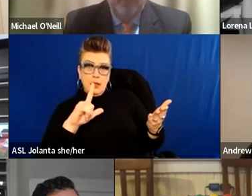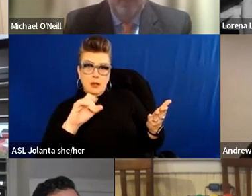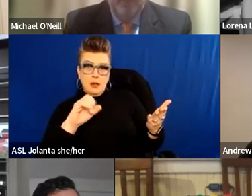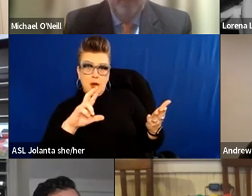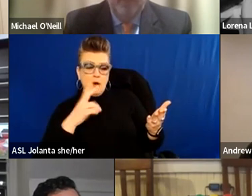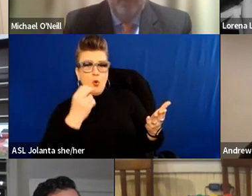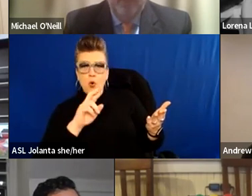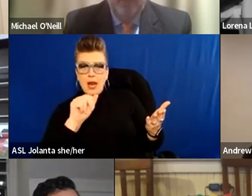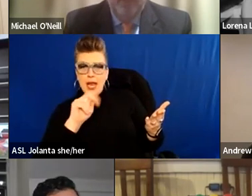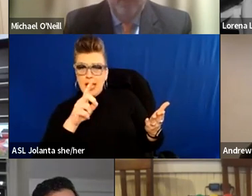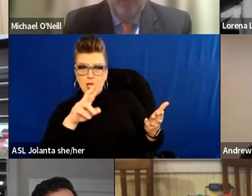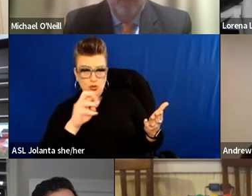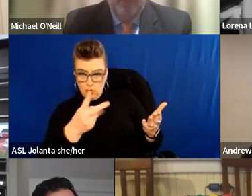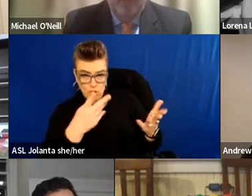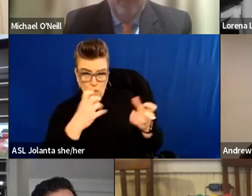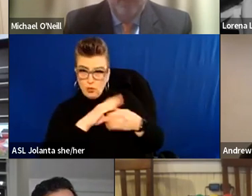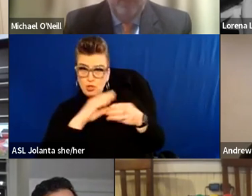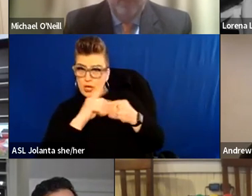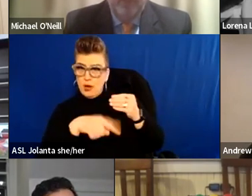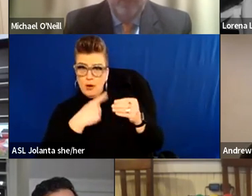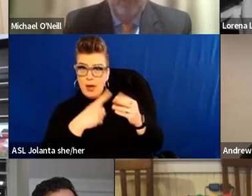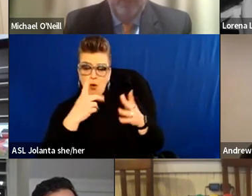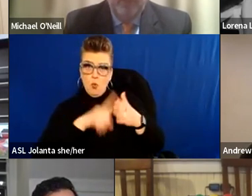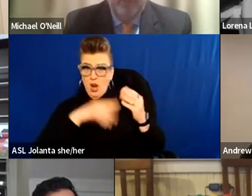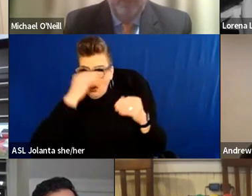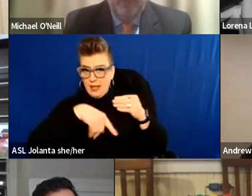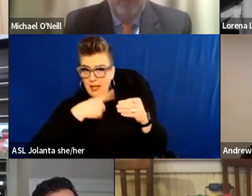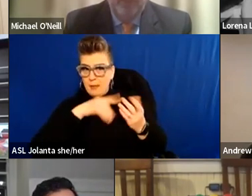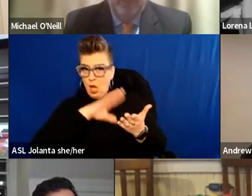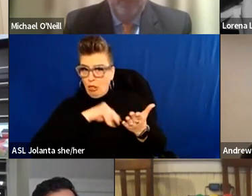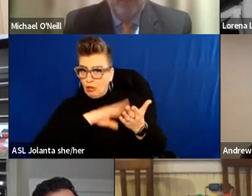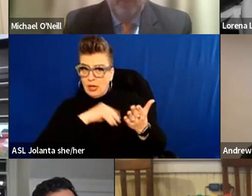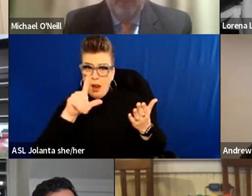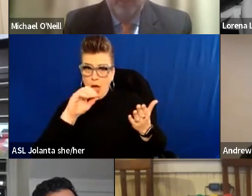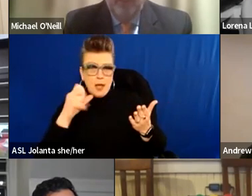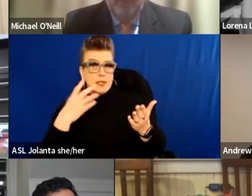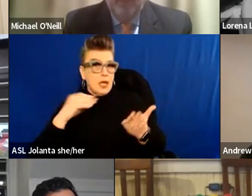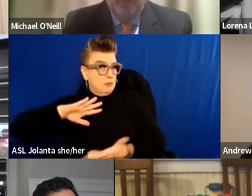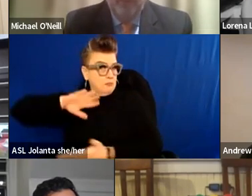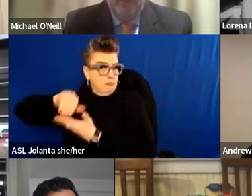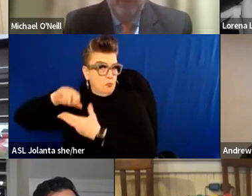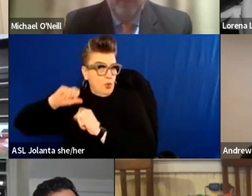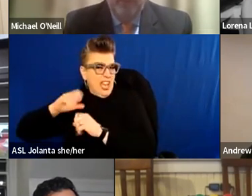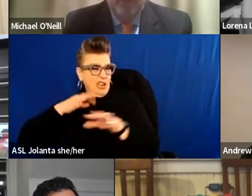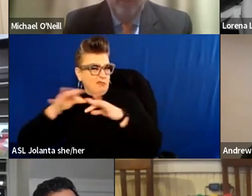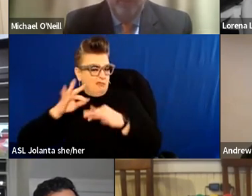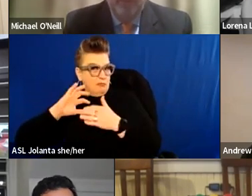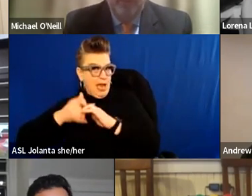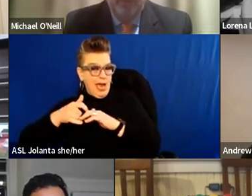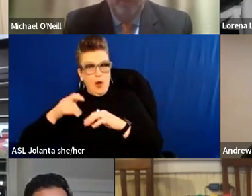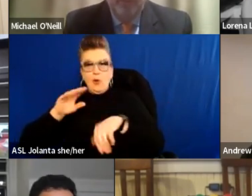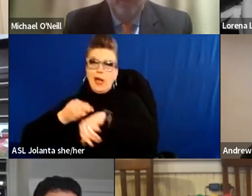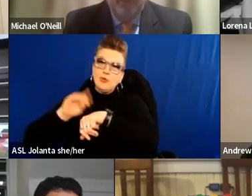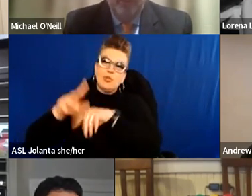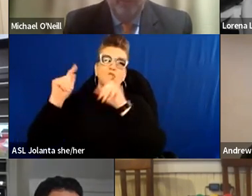you're doing and thinking at your school around learning loss and then we can pick up centrally how we're supporting that with counselors and um other